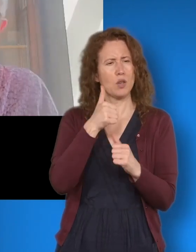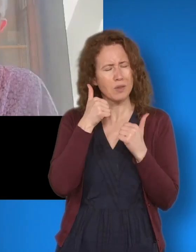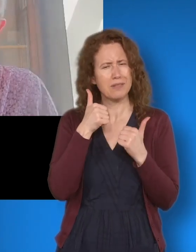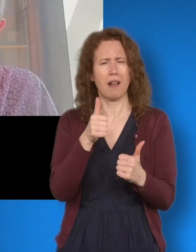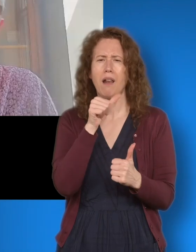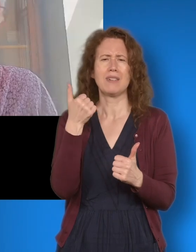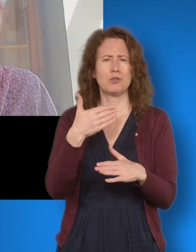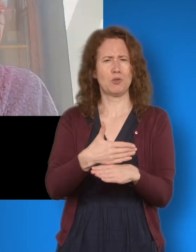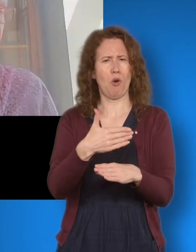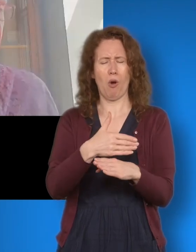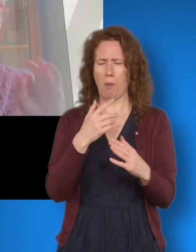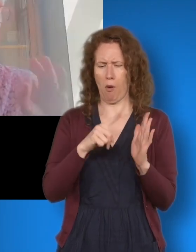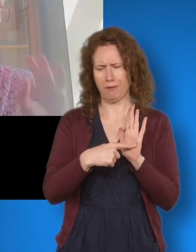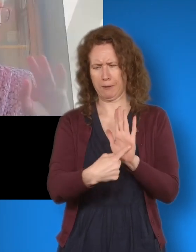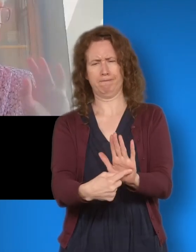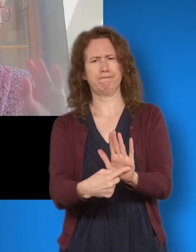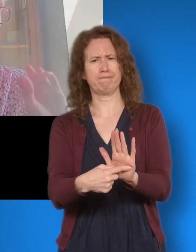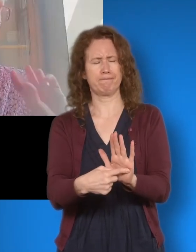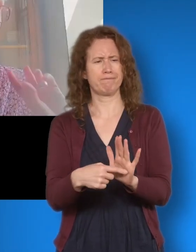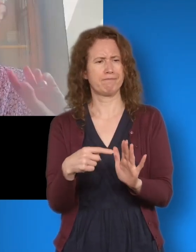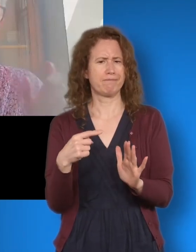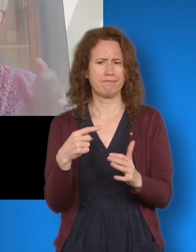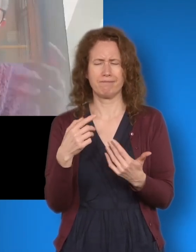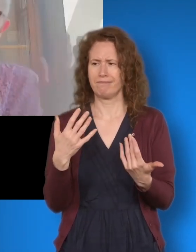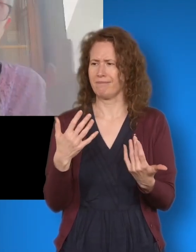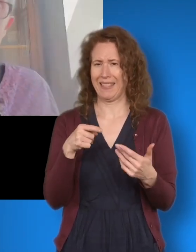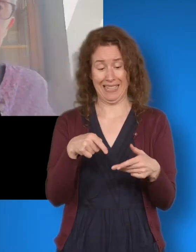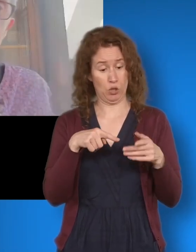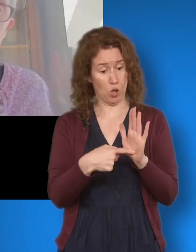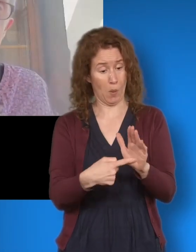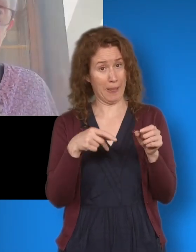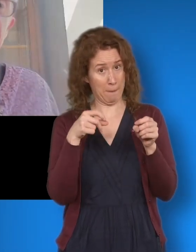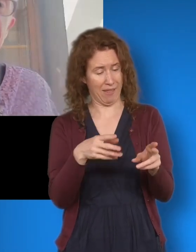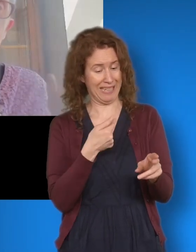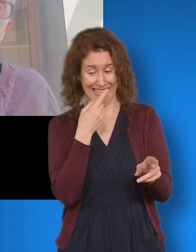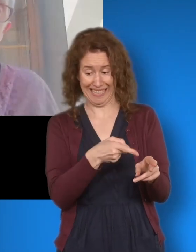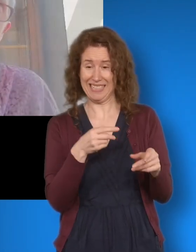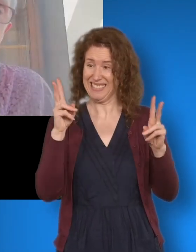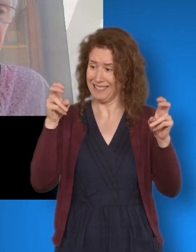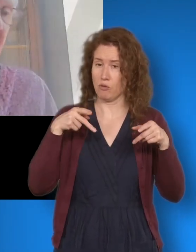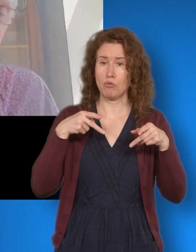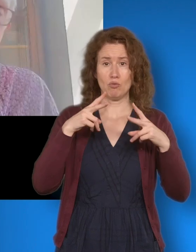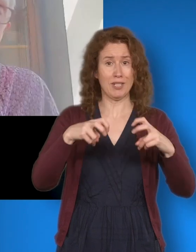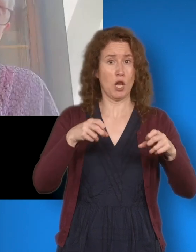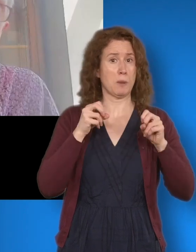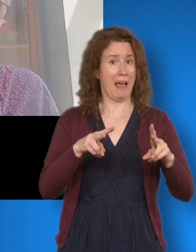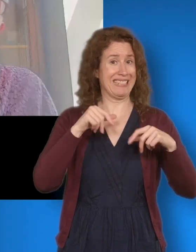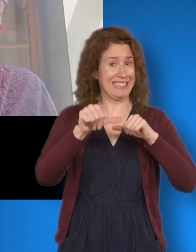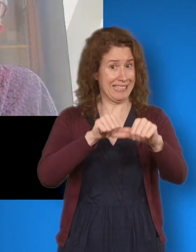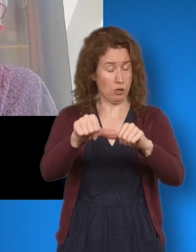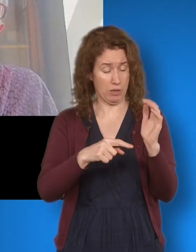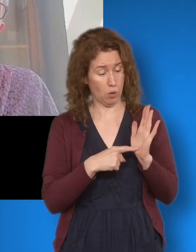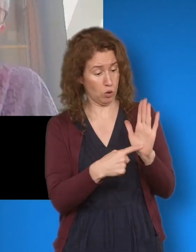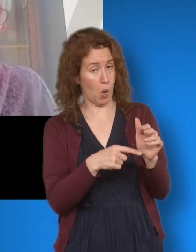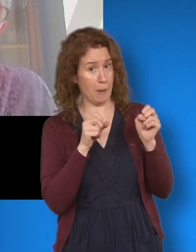of kind of bringing to the fore a method. This is the research method series, and how it can